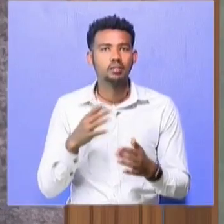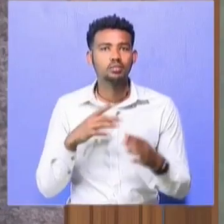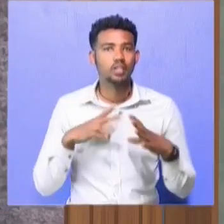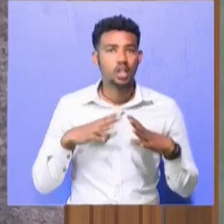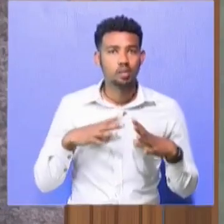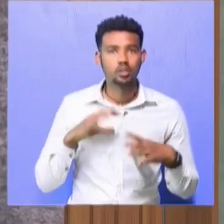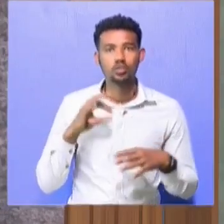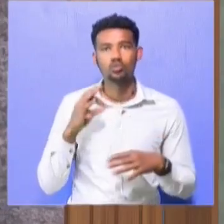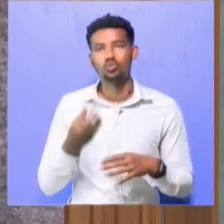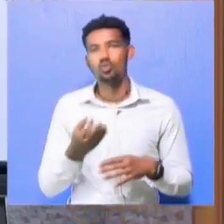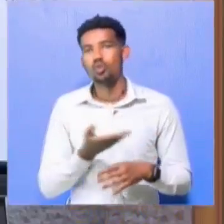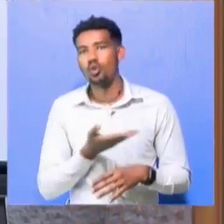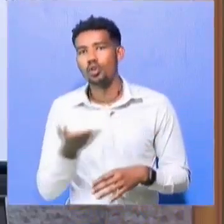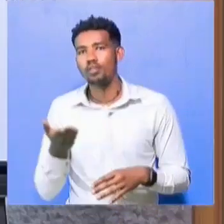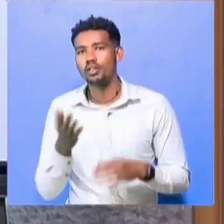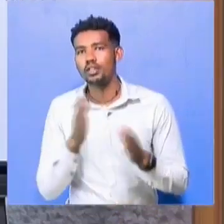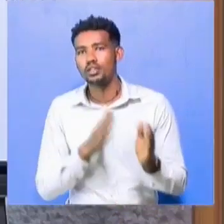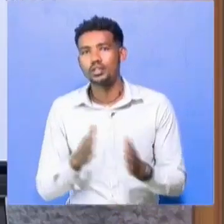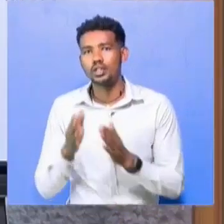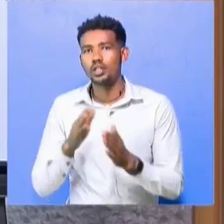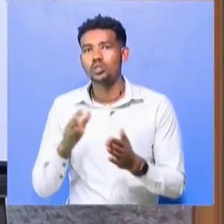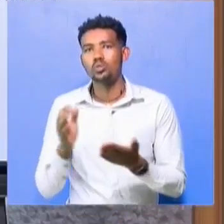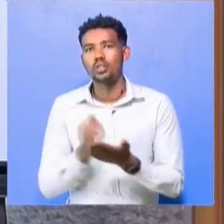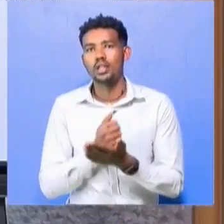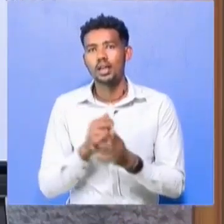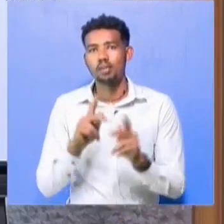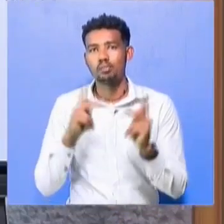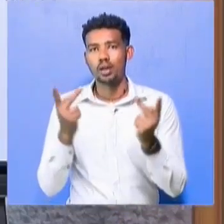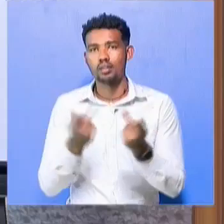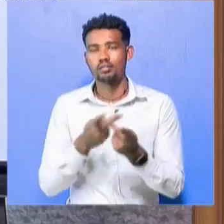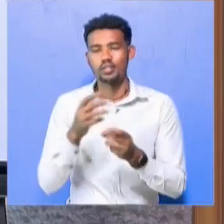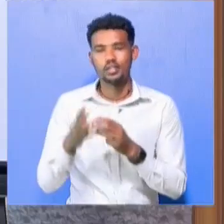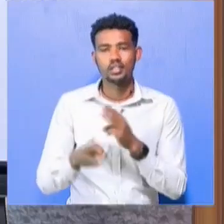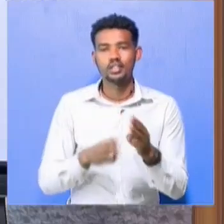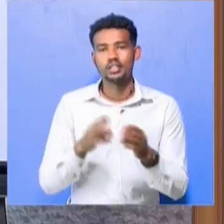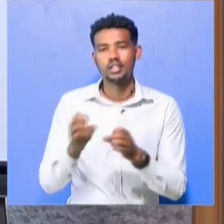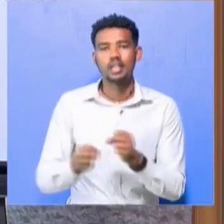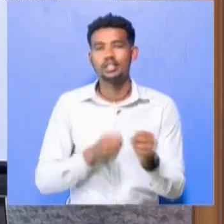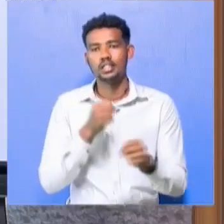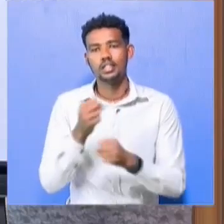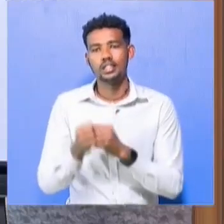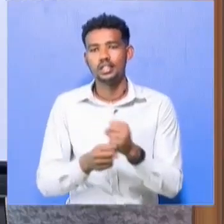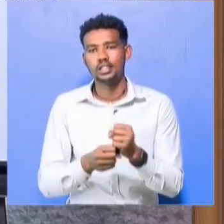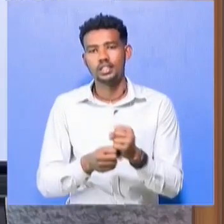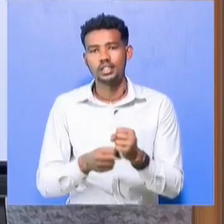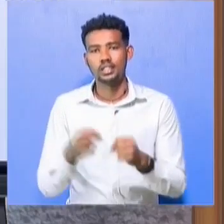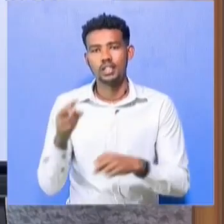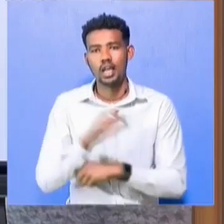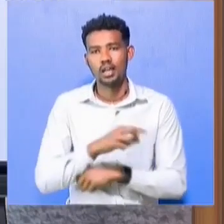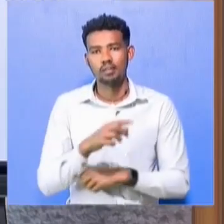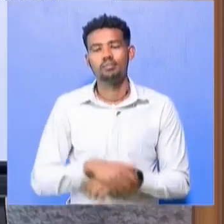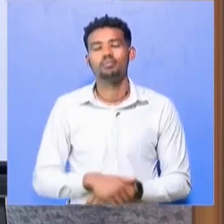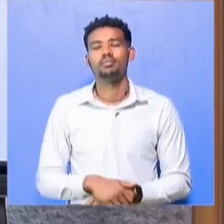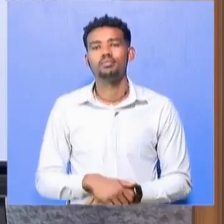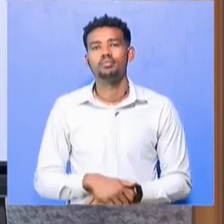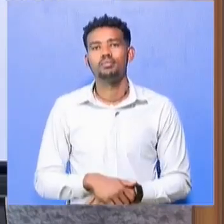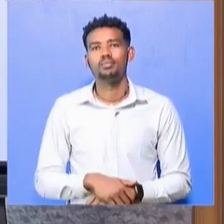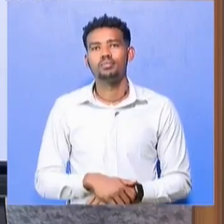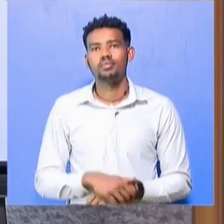or event to take part Science Day or Science Fair Day,